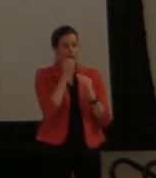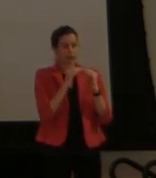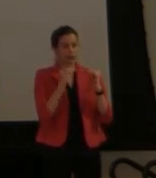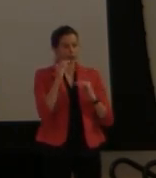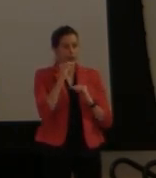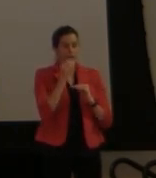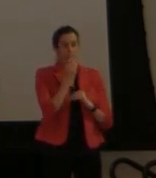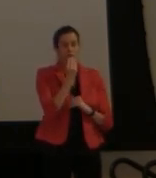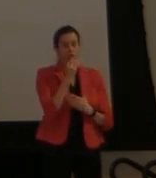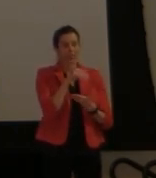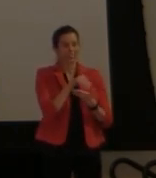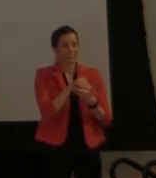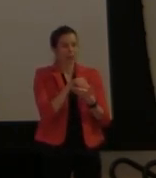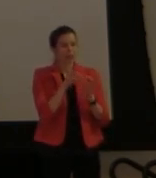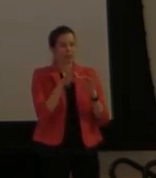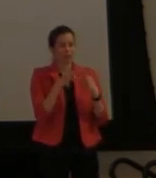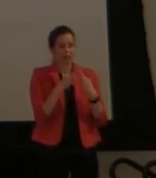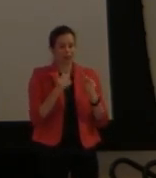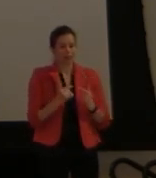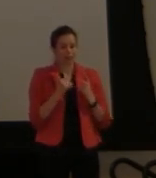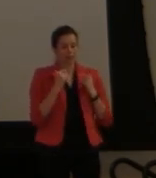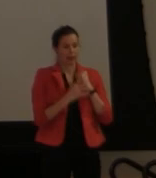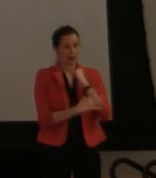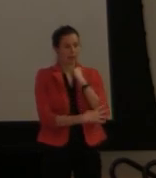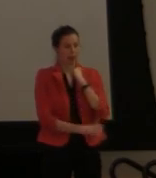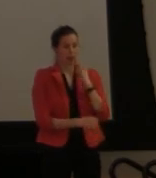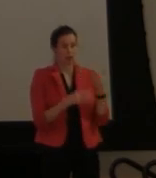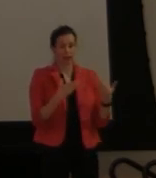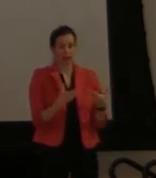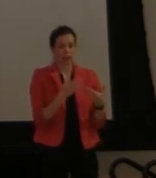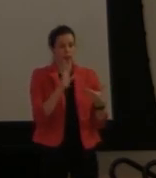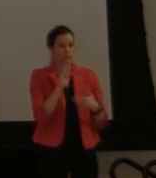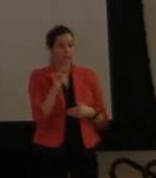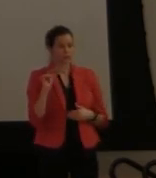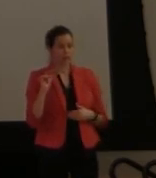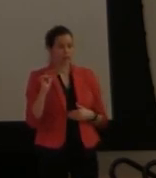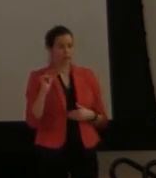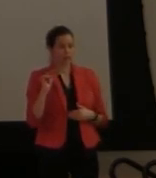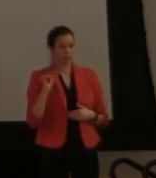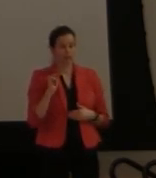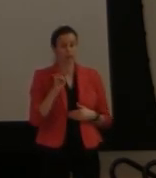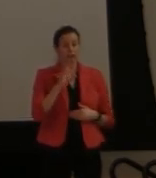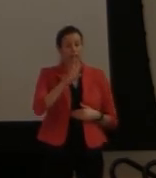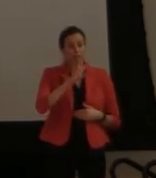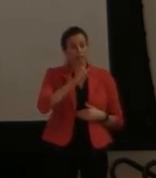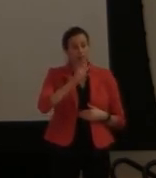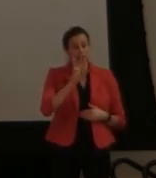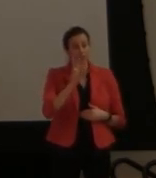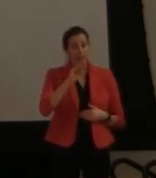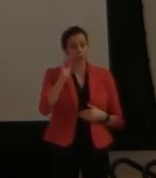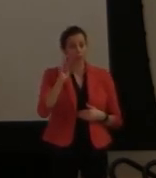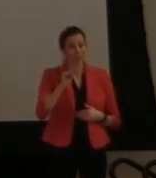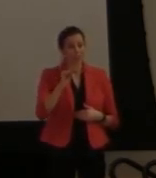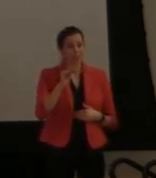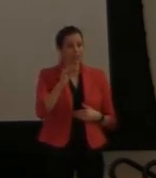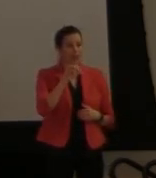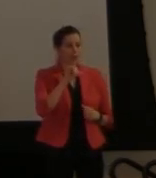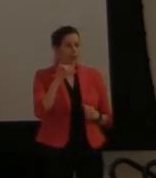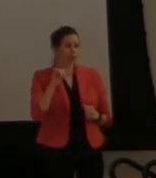14,000 families living in poverty in the city of Cincinnati, of which 76% are African American.